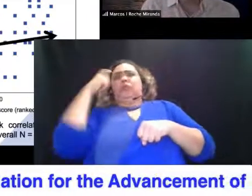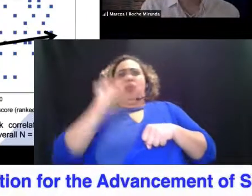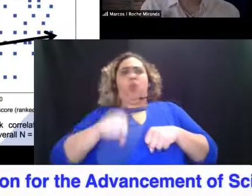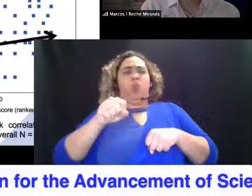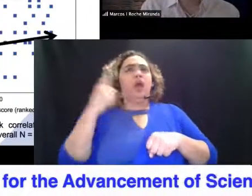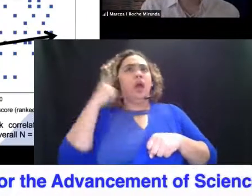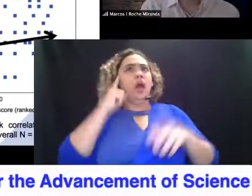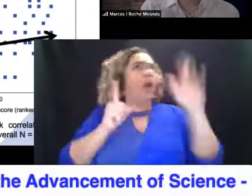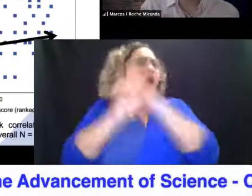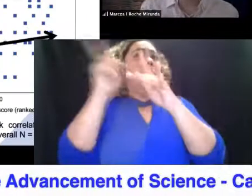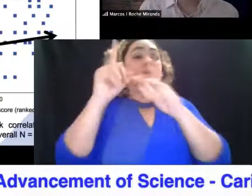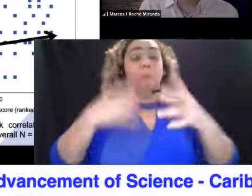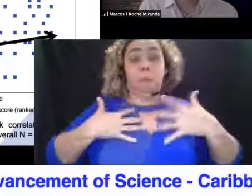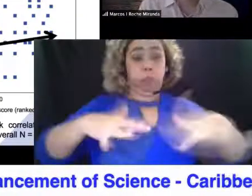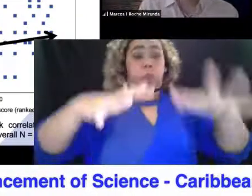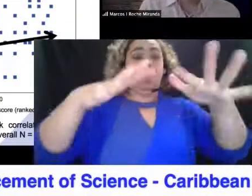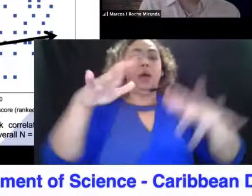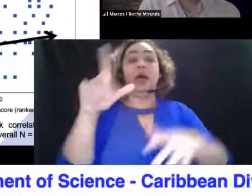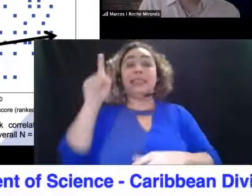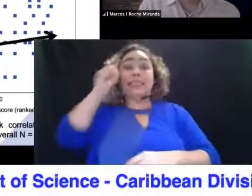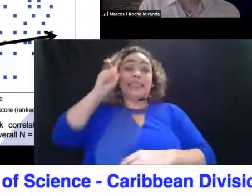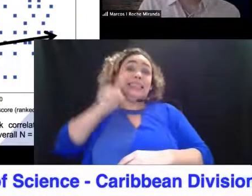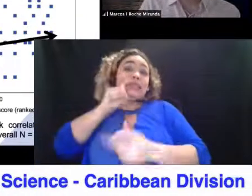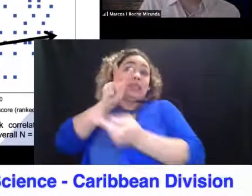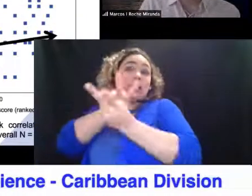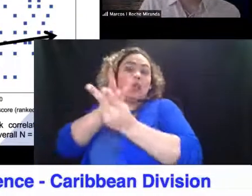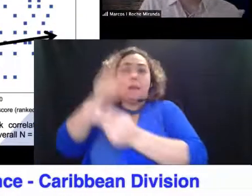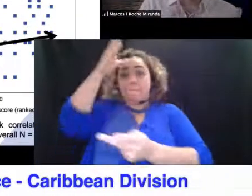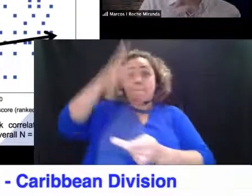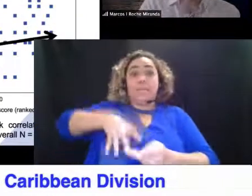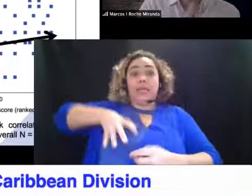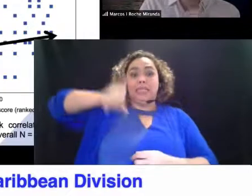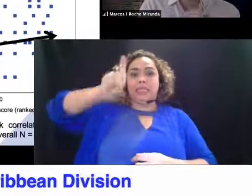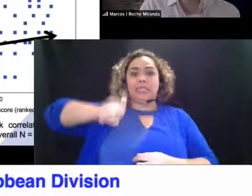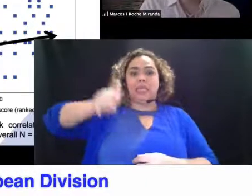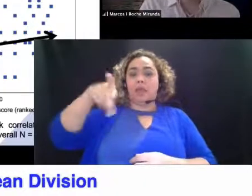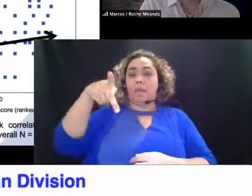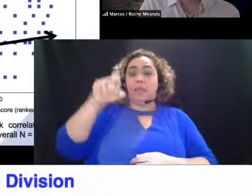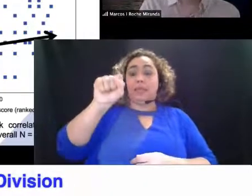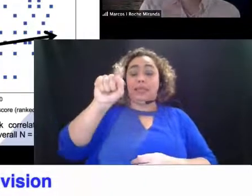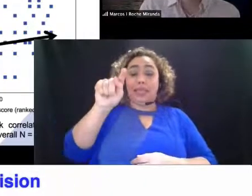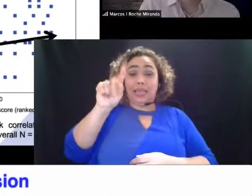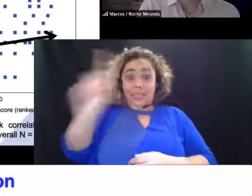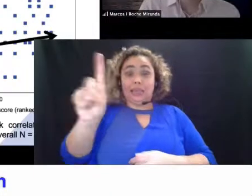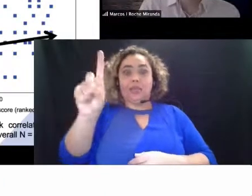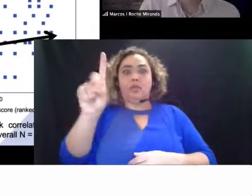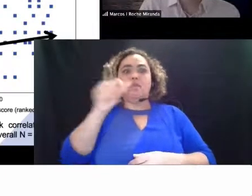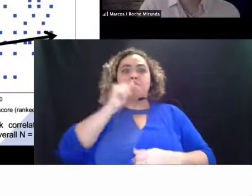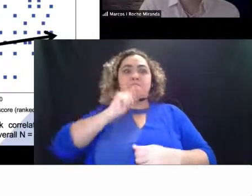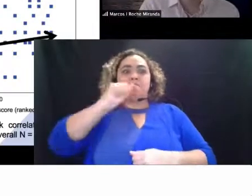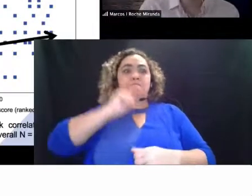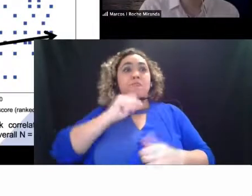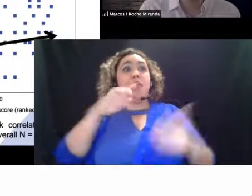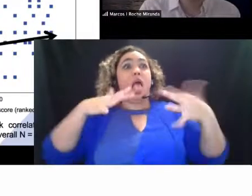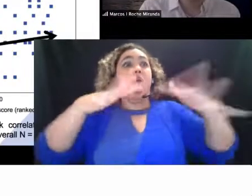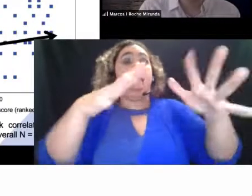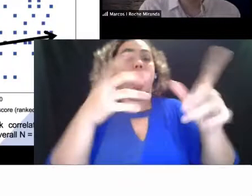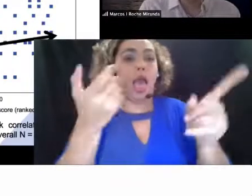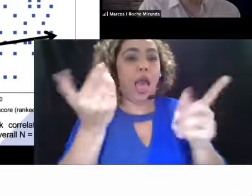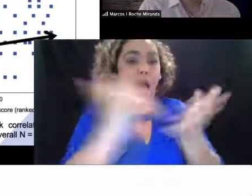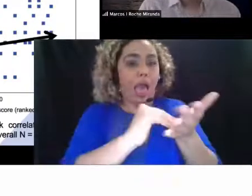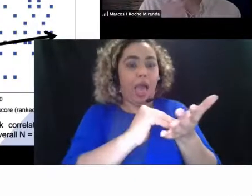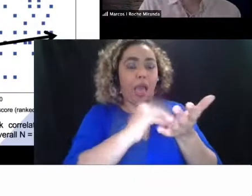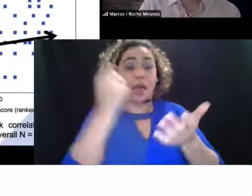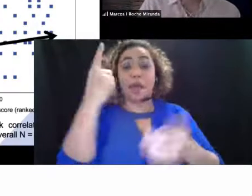In terms of sex, males needed a PTSD diagnosis to suffer from ataque de nervios,